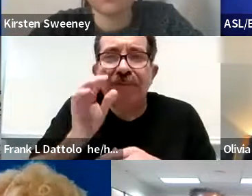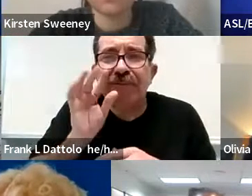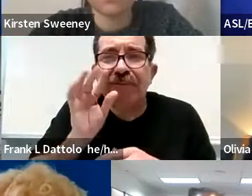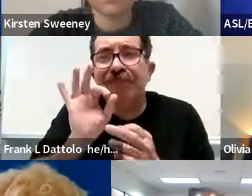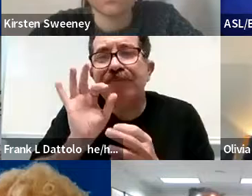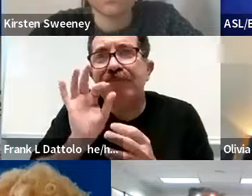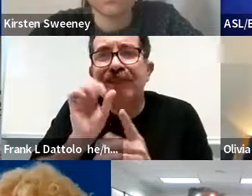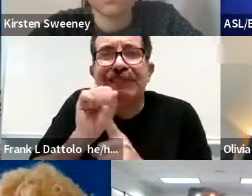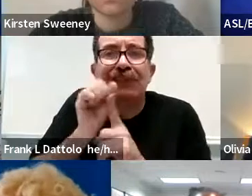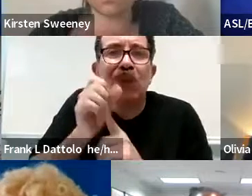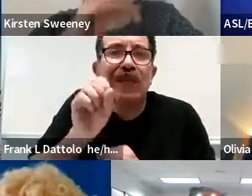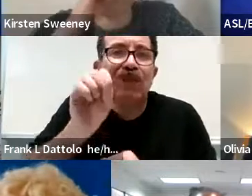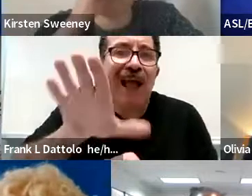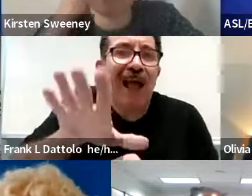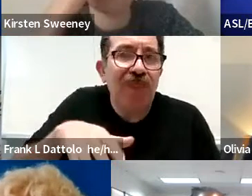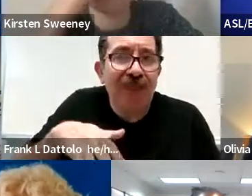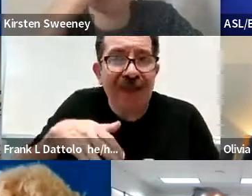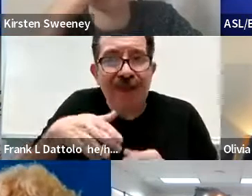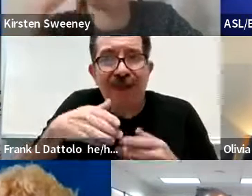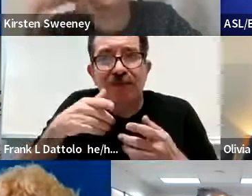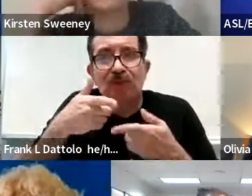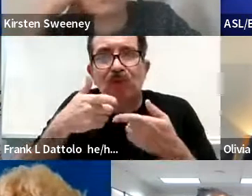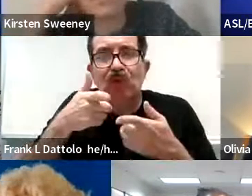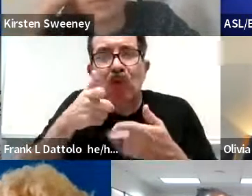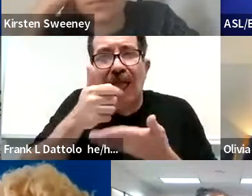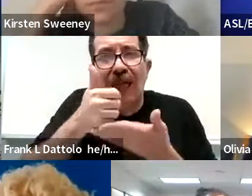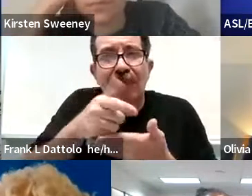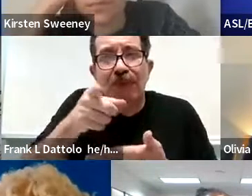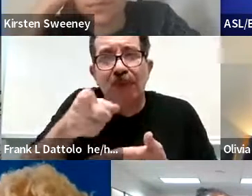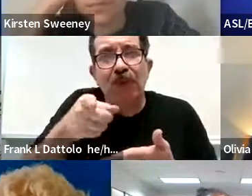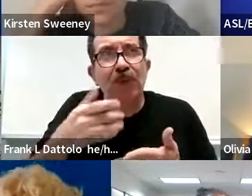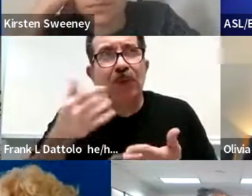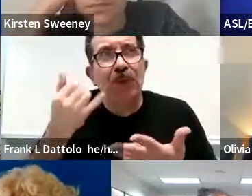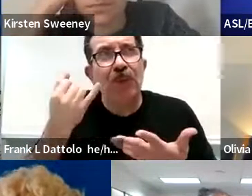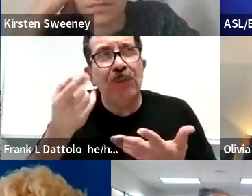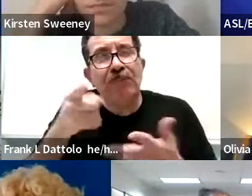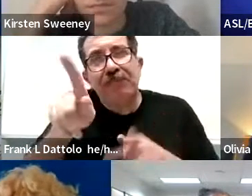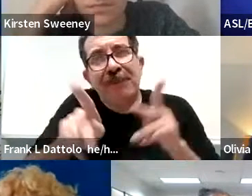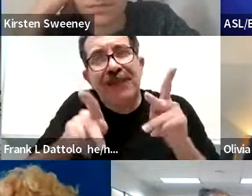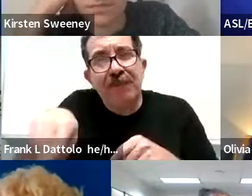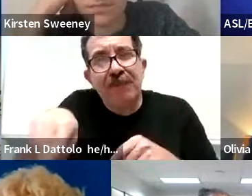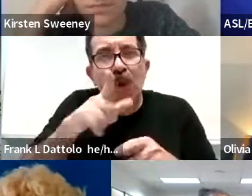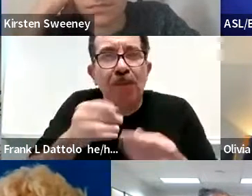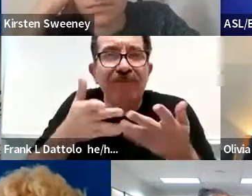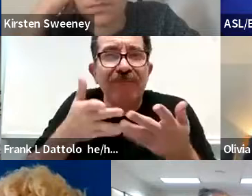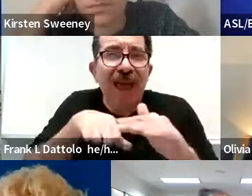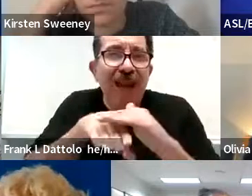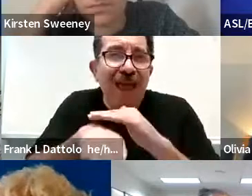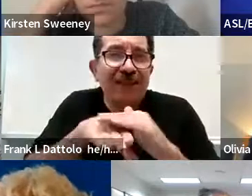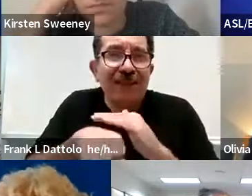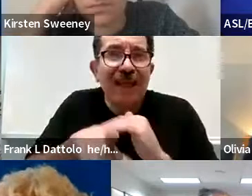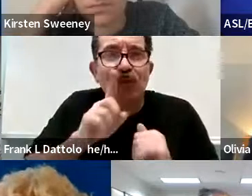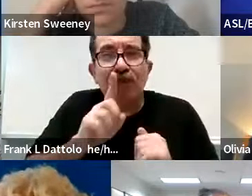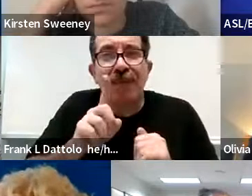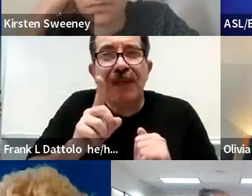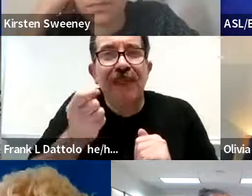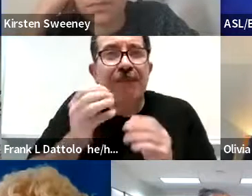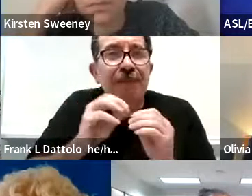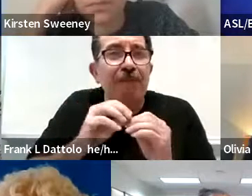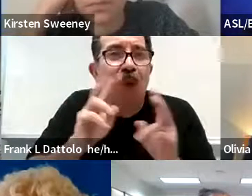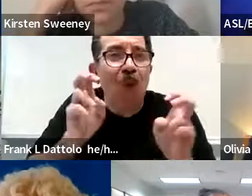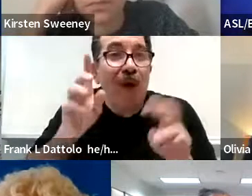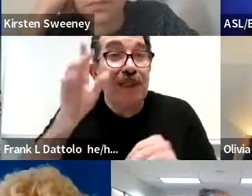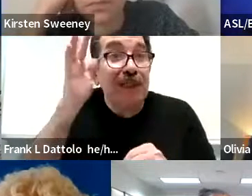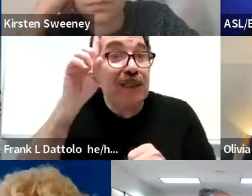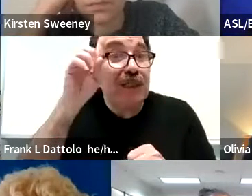I would like to just share a situation to help you who